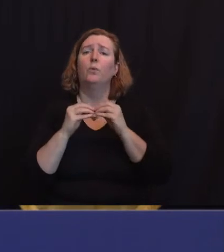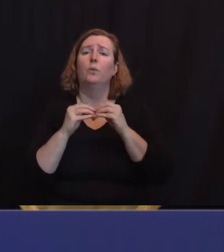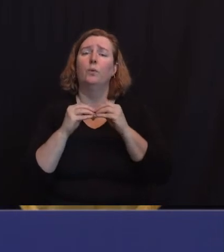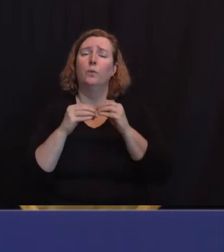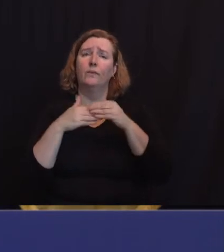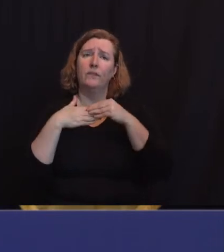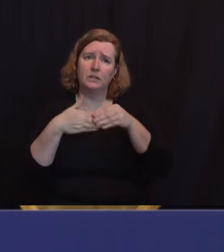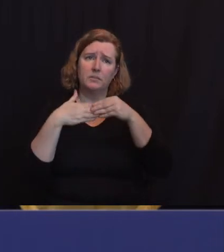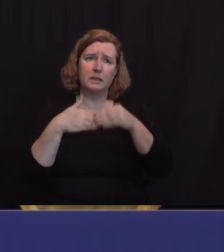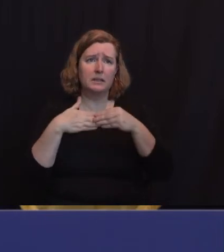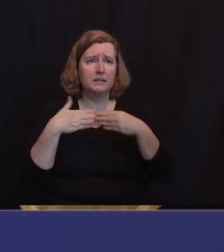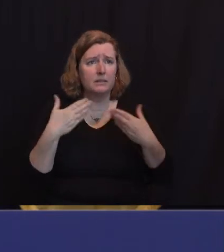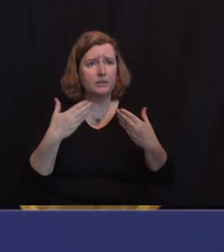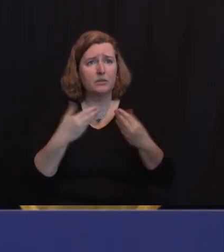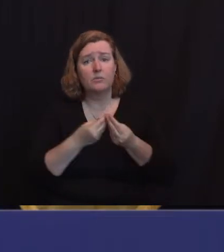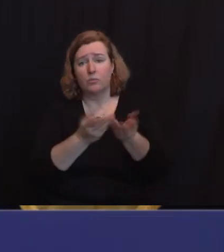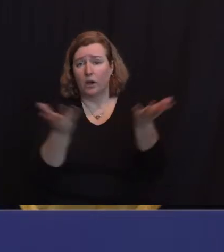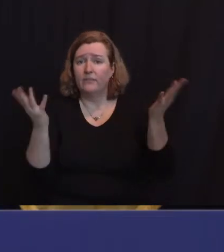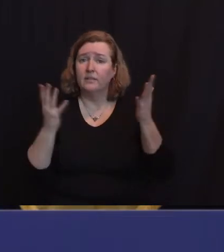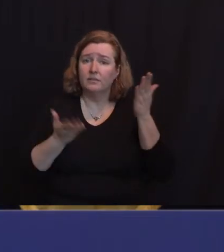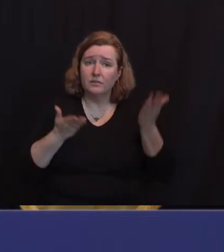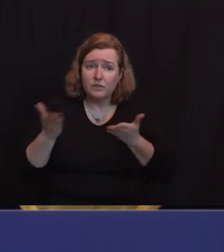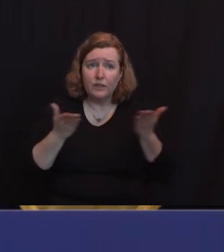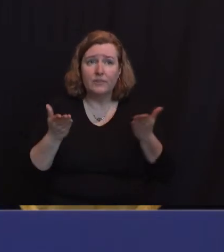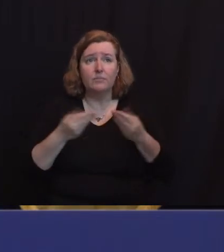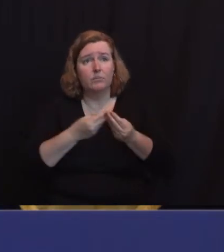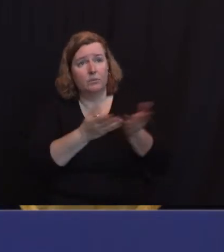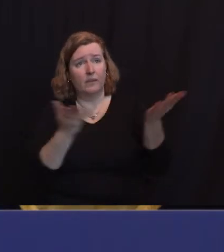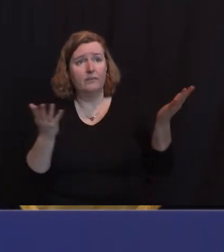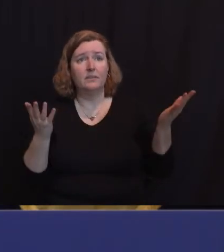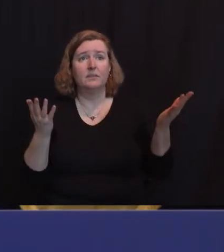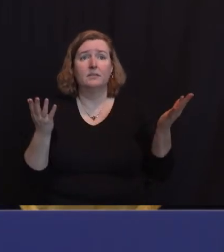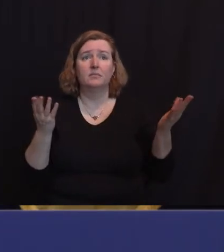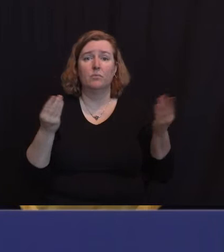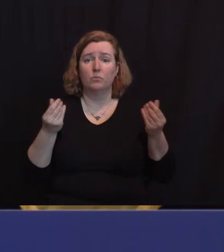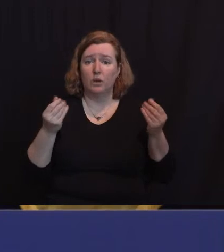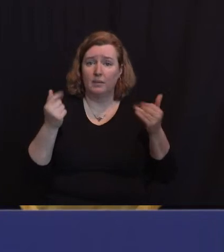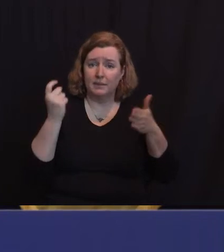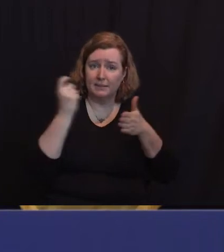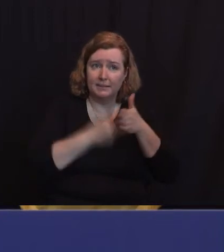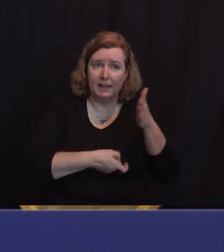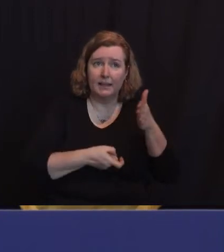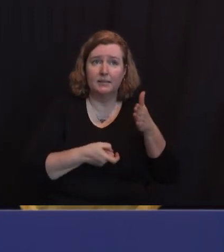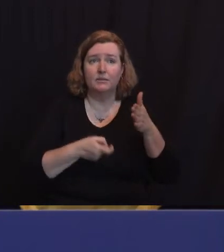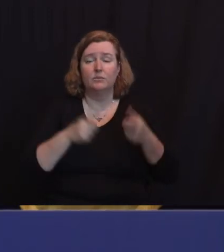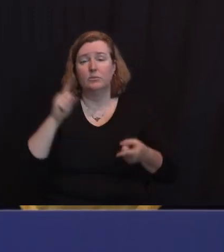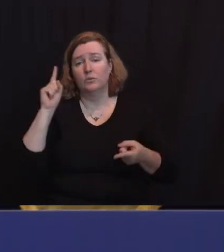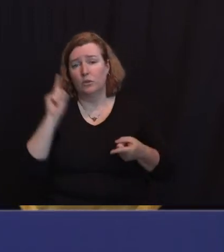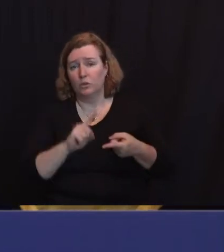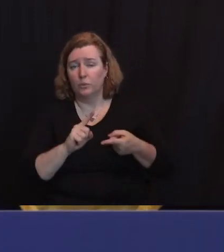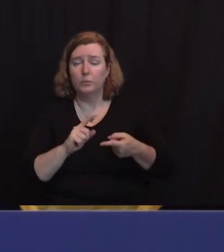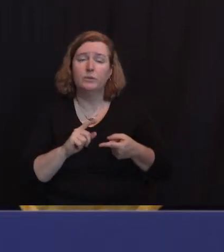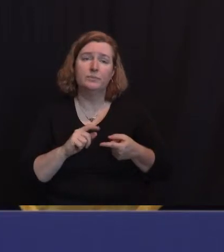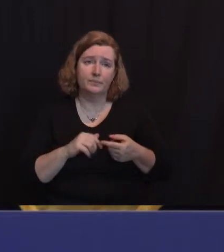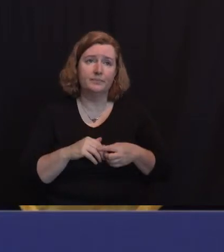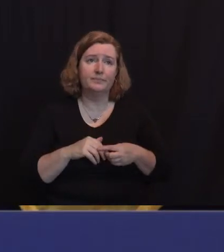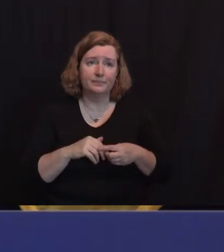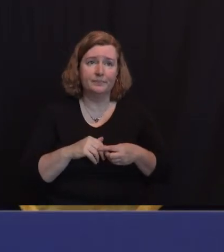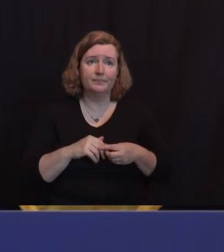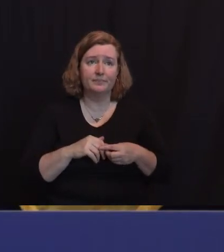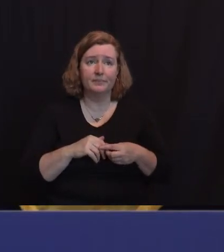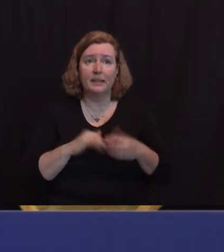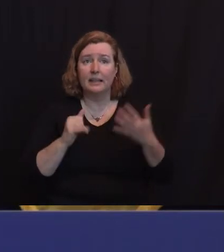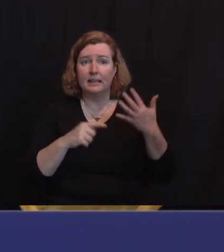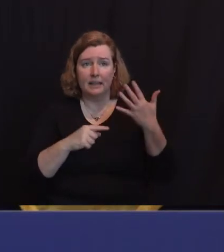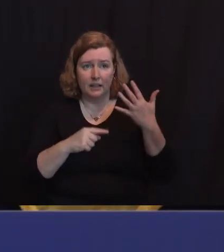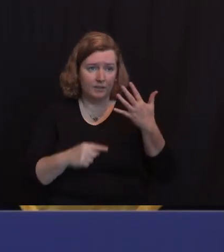continuing to provide services, provide property tax relief, et cetera, et cetera. I'll get to your first question now, I think, if I've gotten in reverse